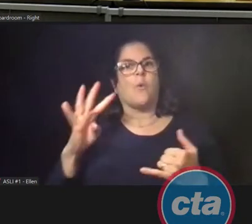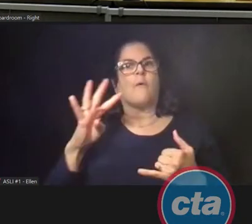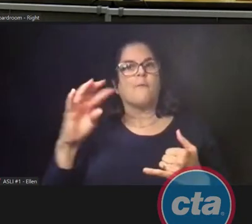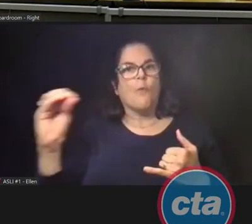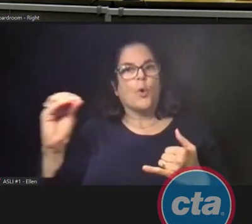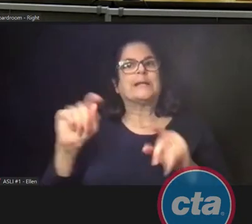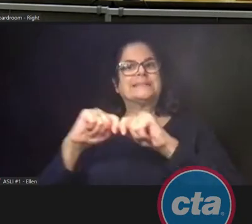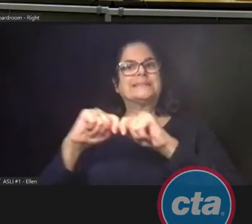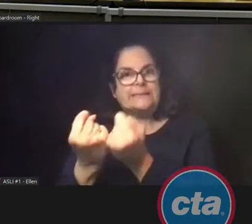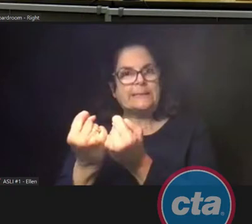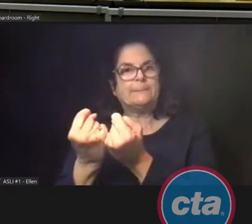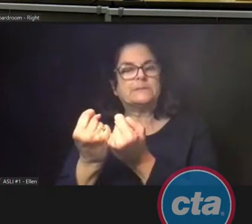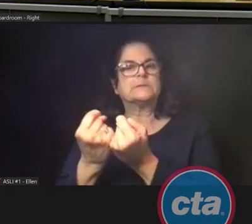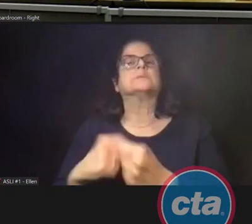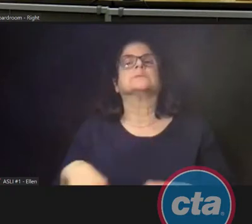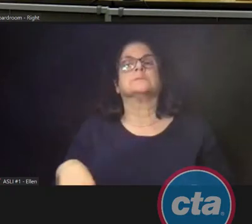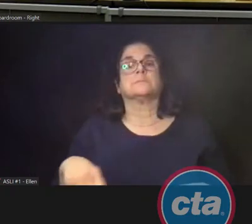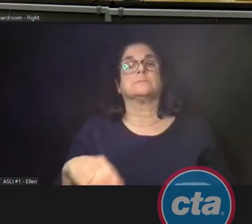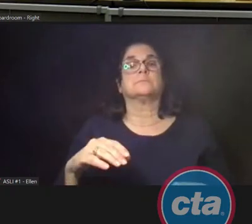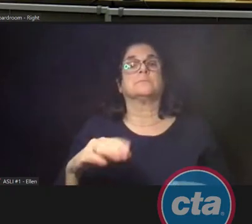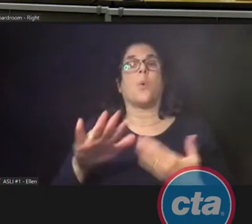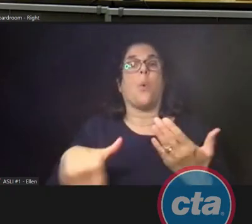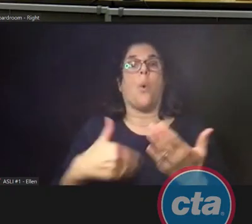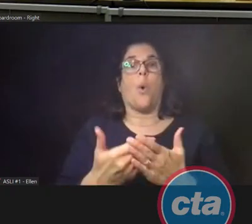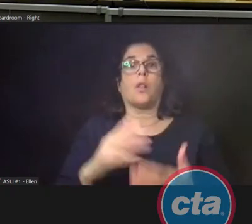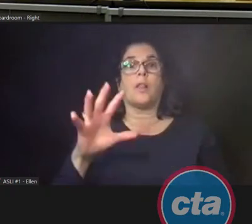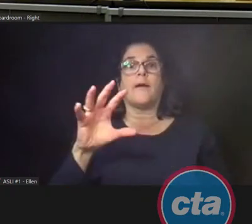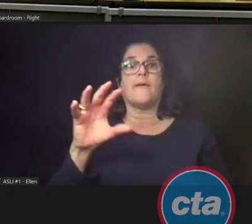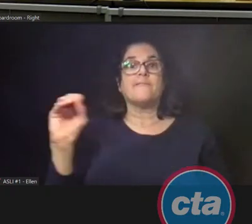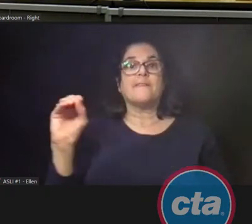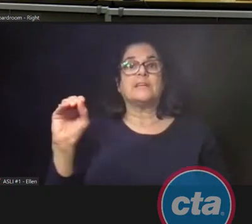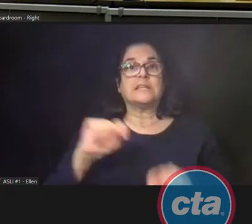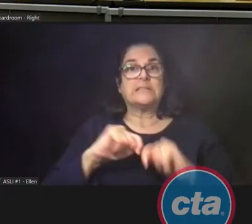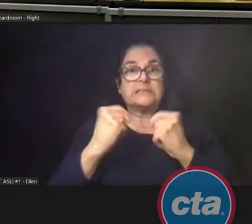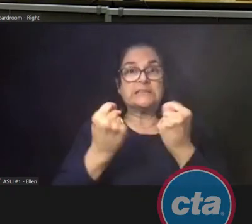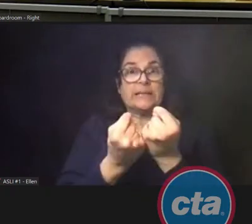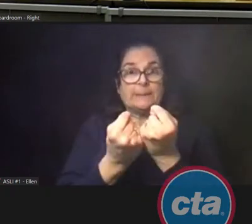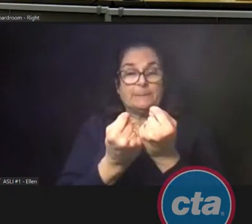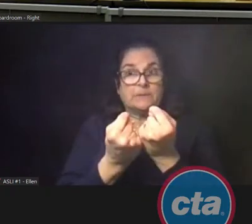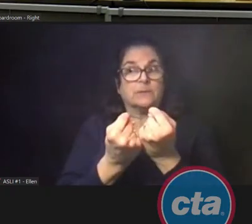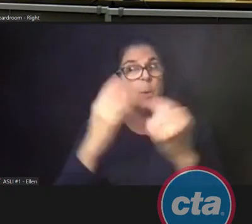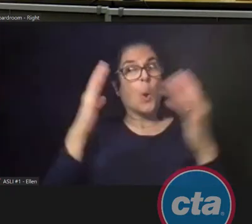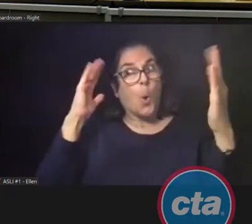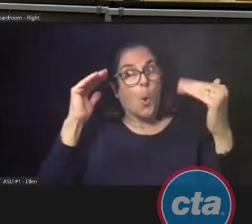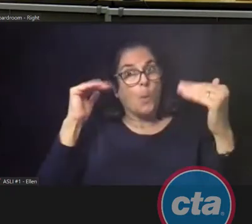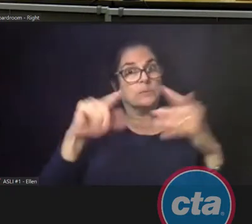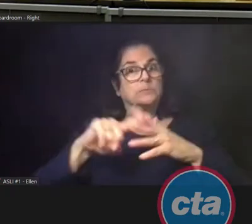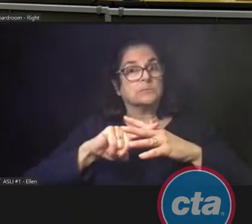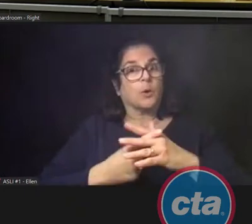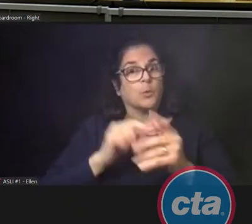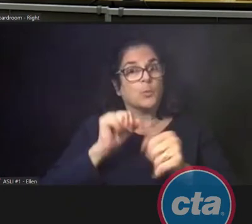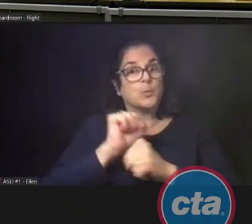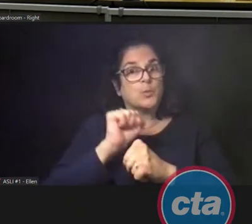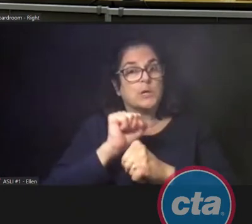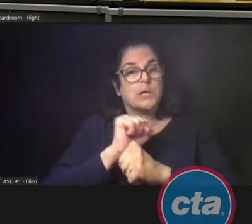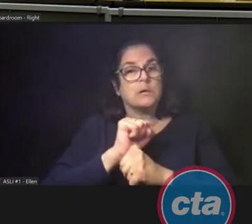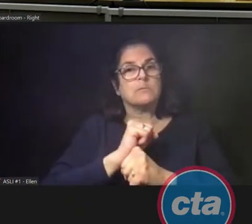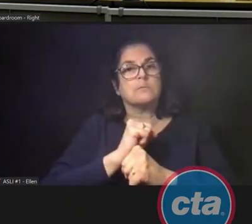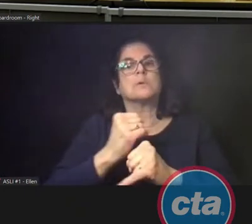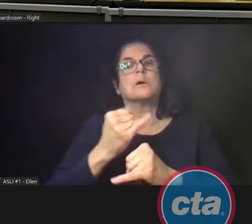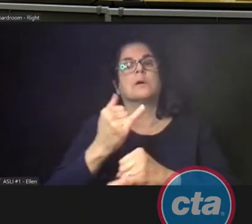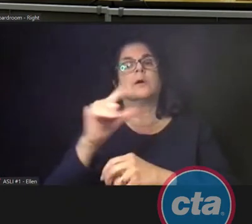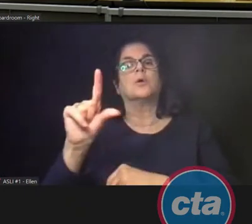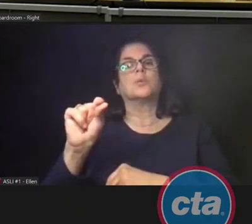with the full deployment of all 50 teams anticipated by year's end. We also continue to work on updates to our bus and